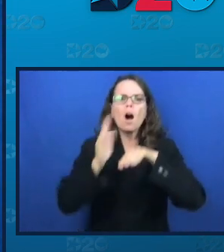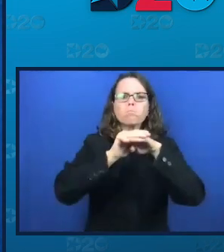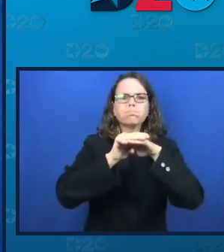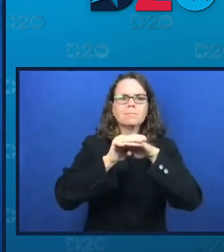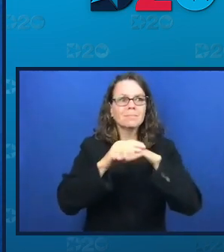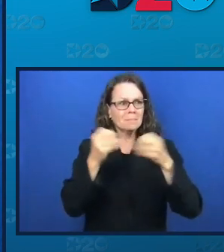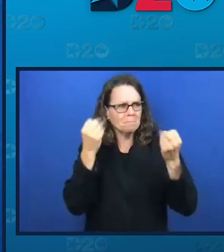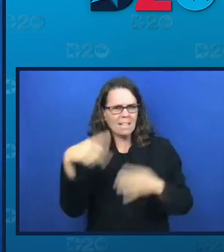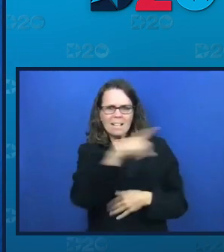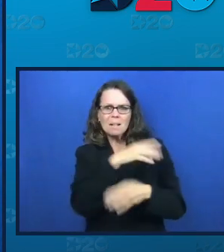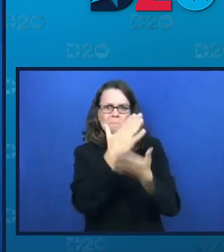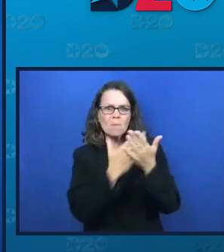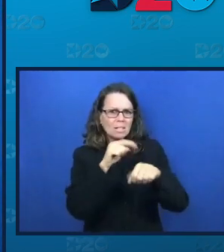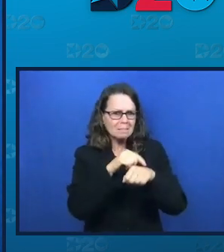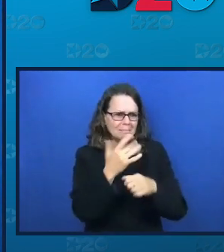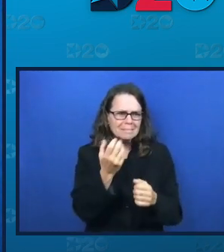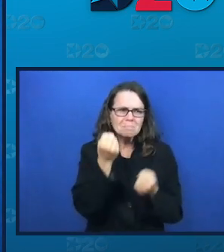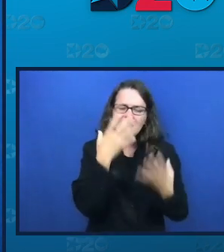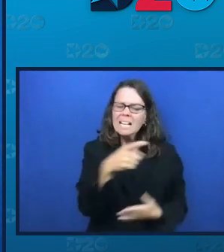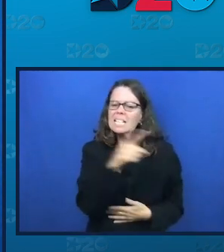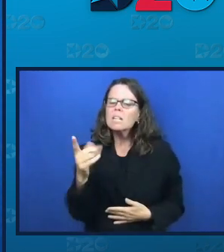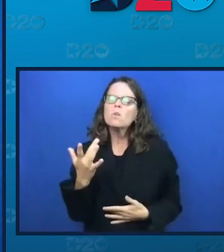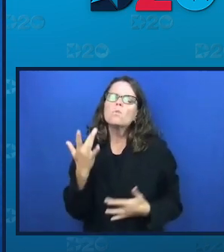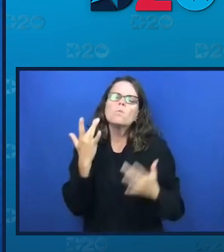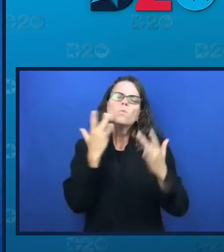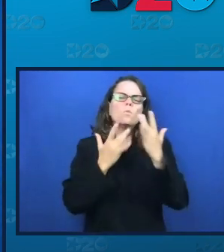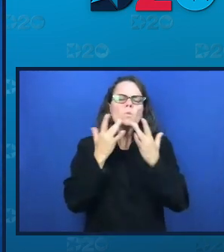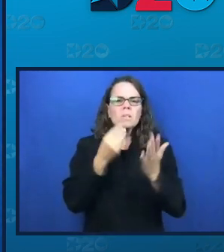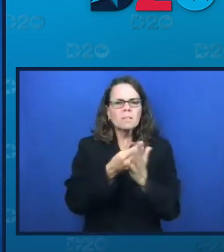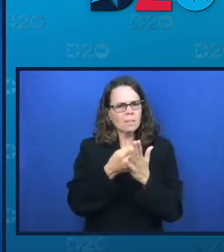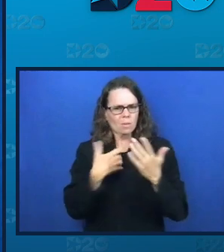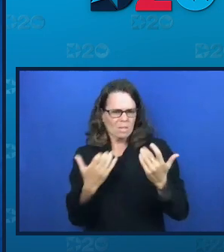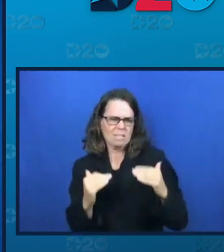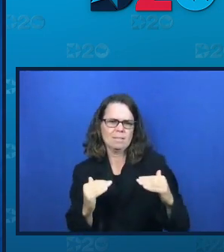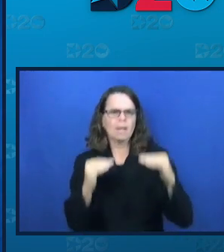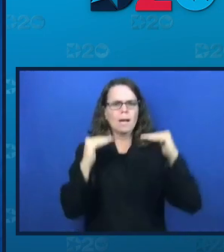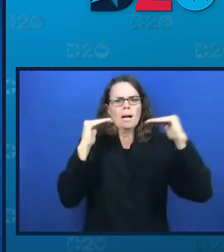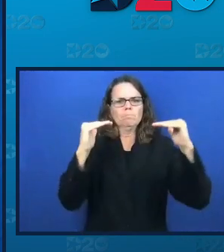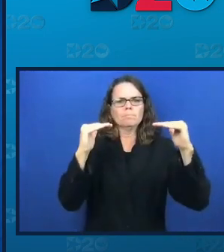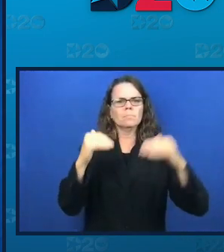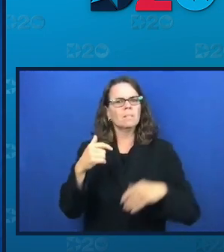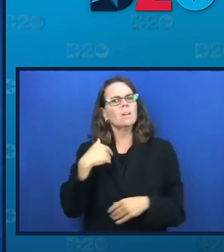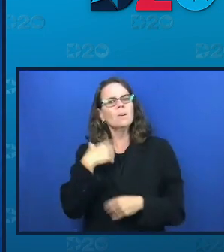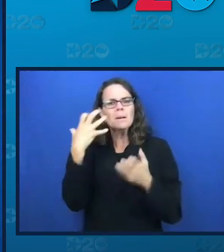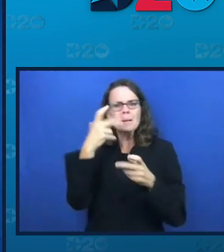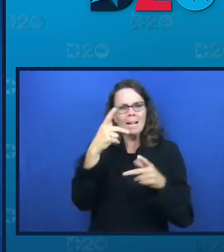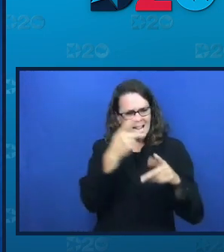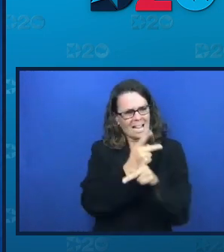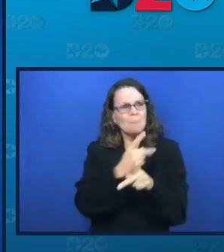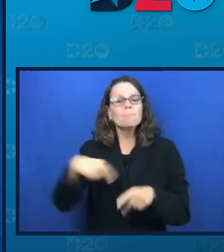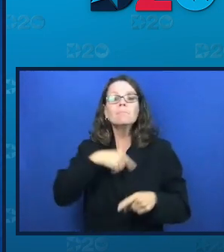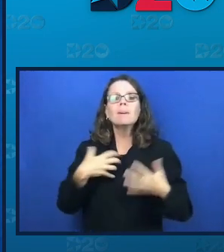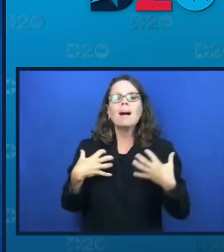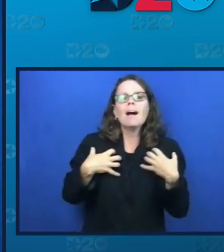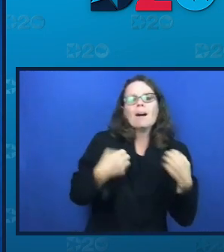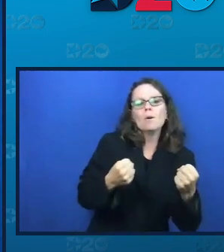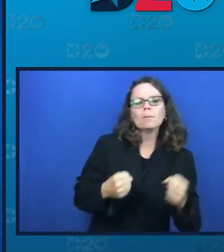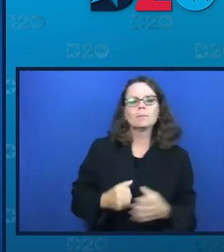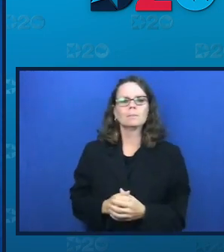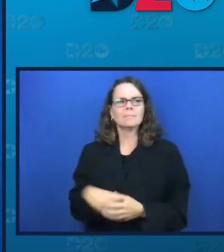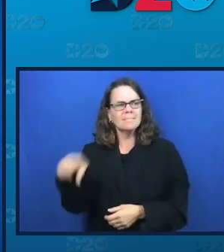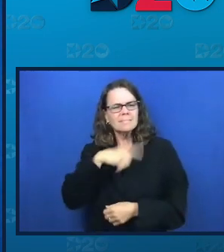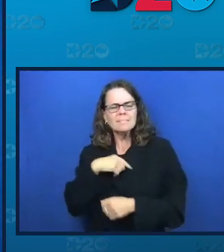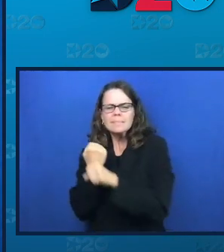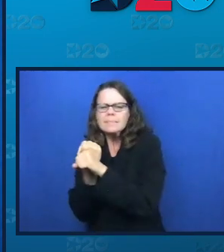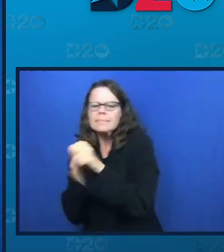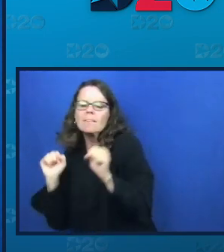we'll fight for those who keep us healthy, who keep us safe, who teach our children. We'll stand for